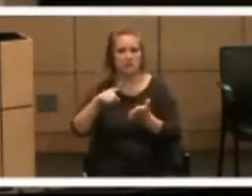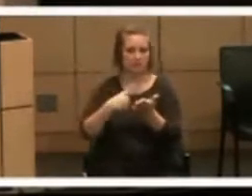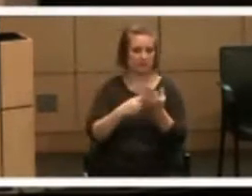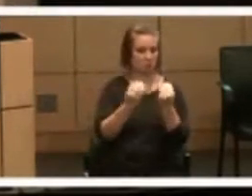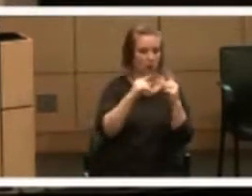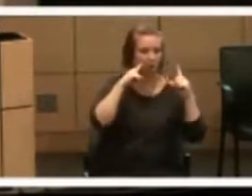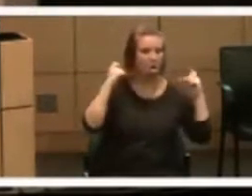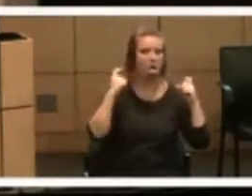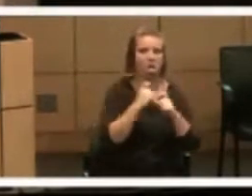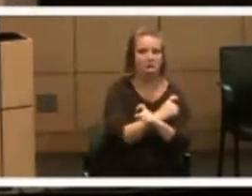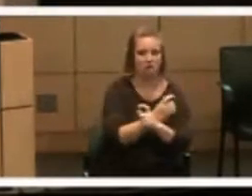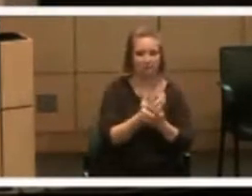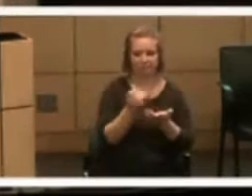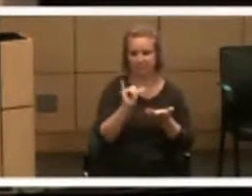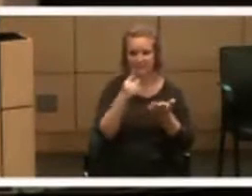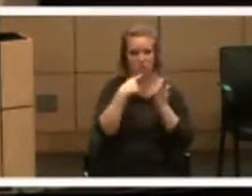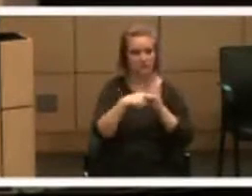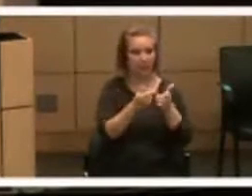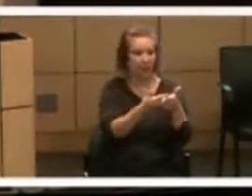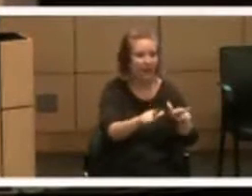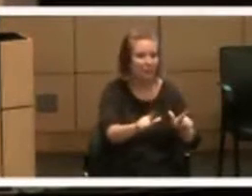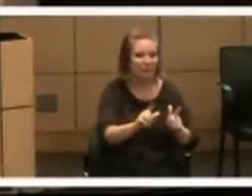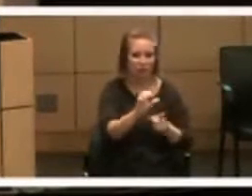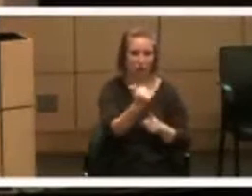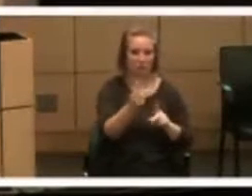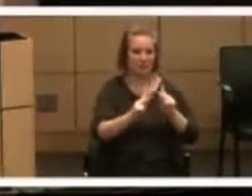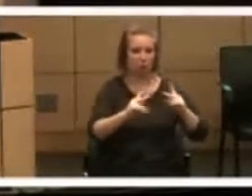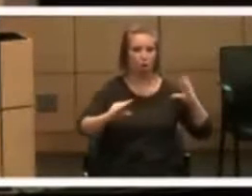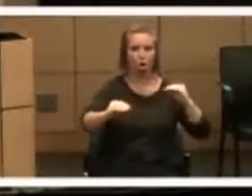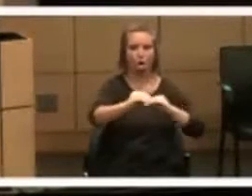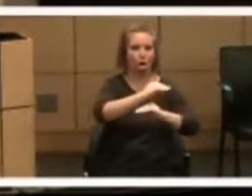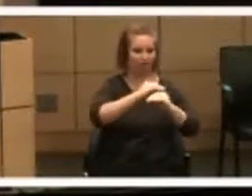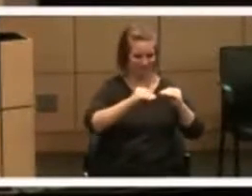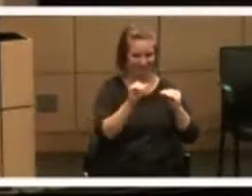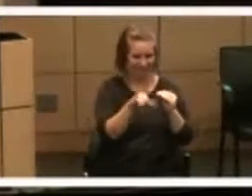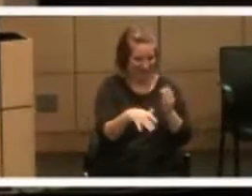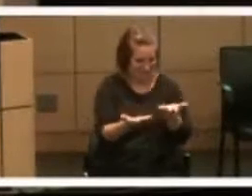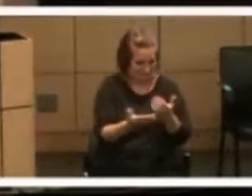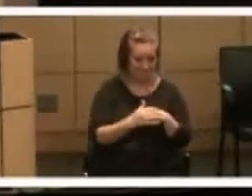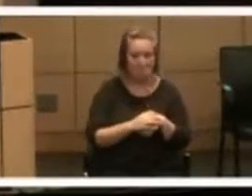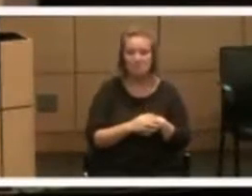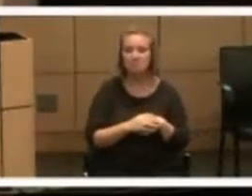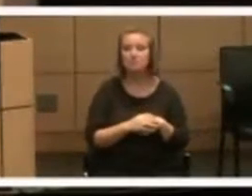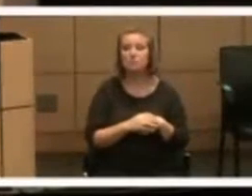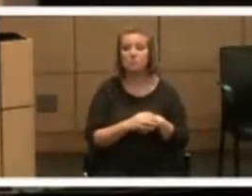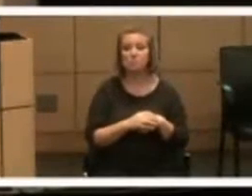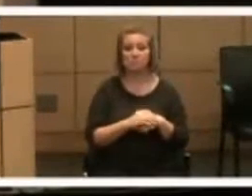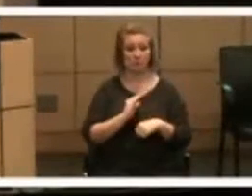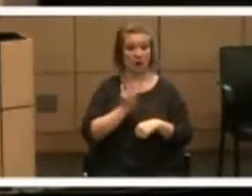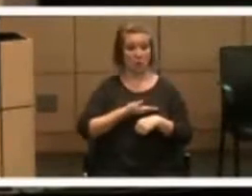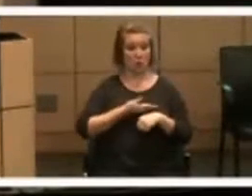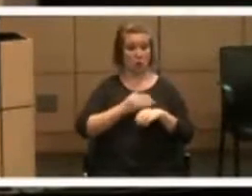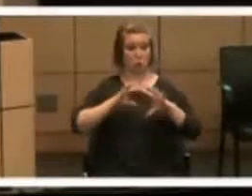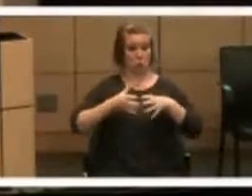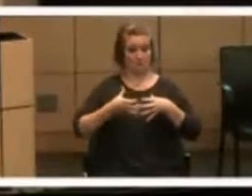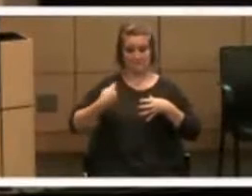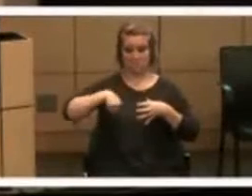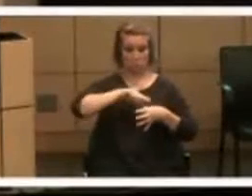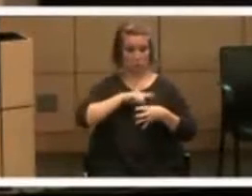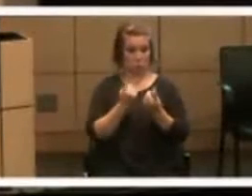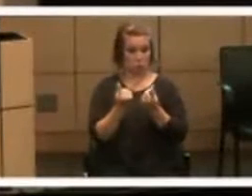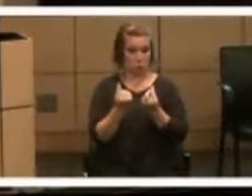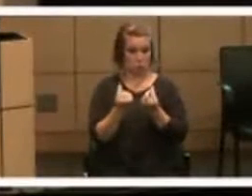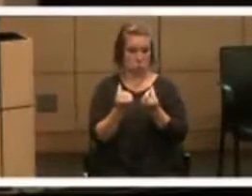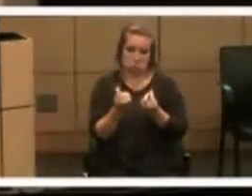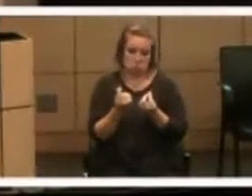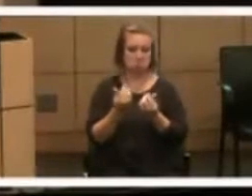like language or other people talking. And one of the things that our group does generally, whether it's with children